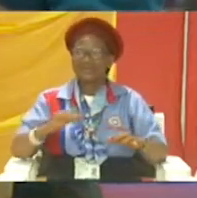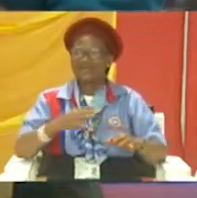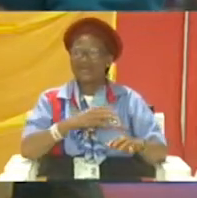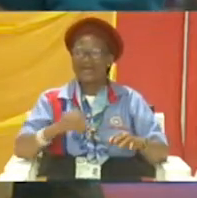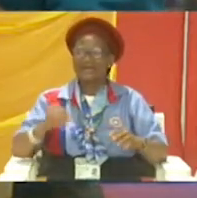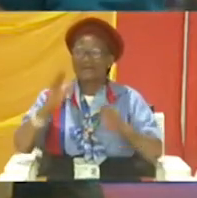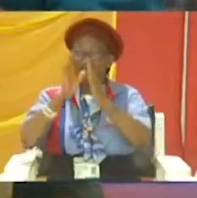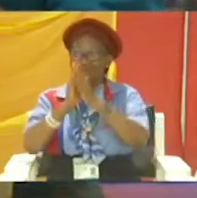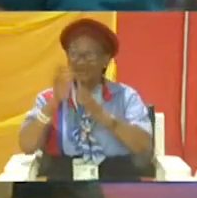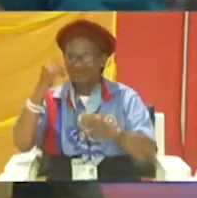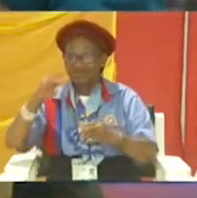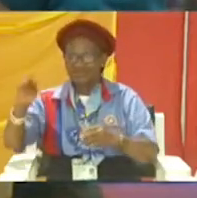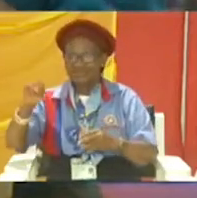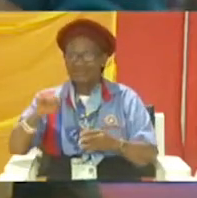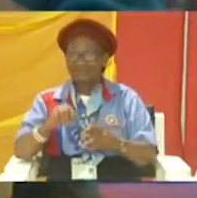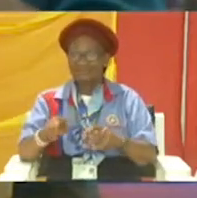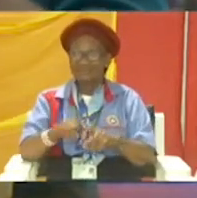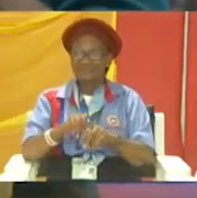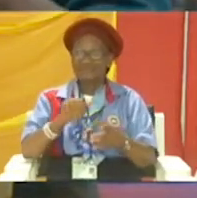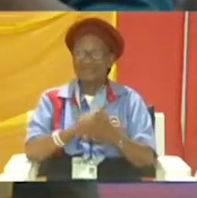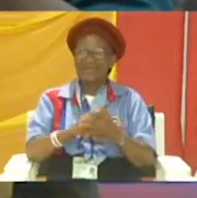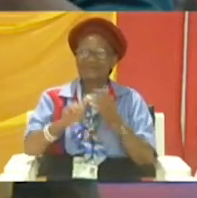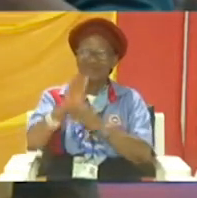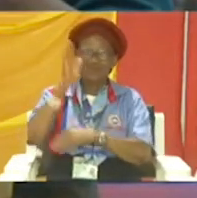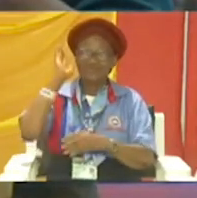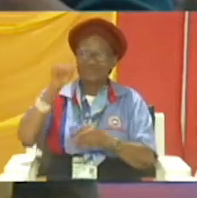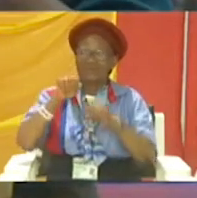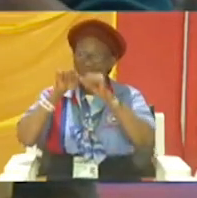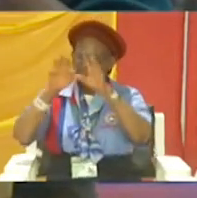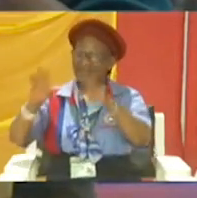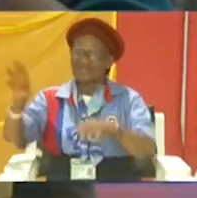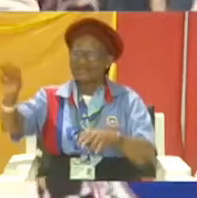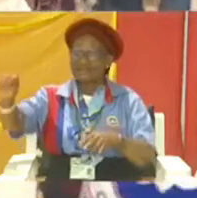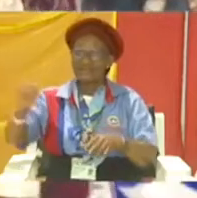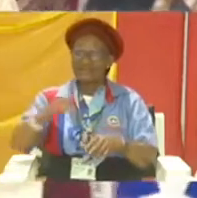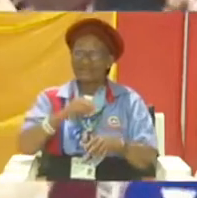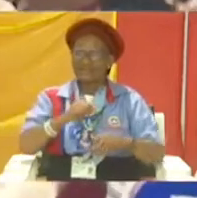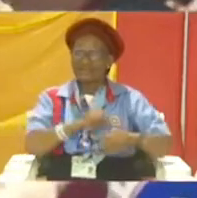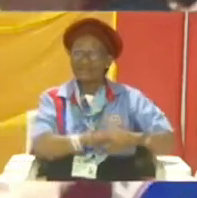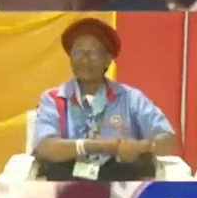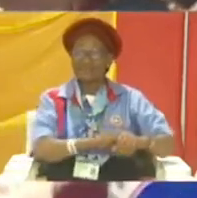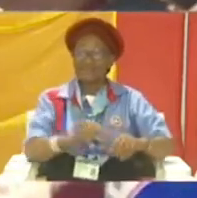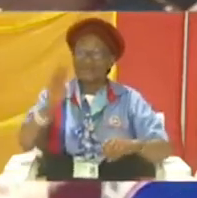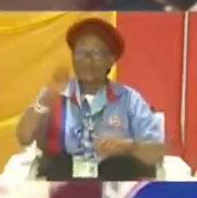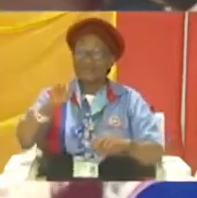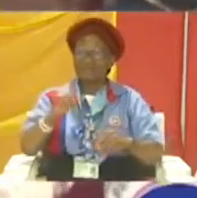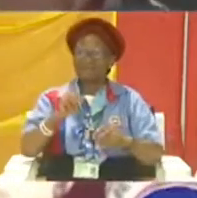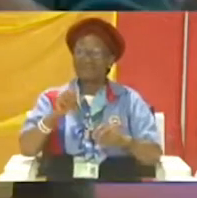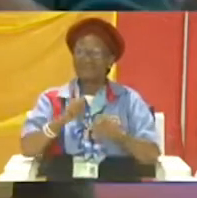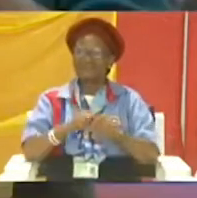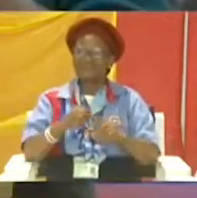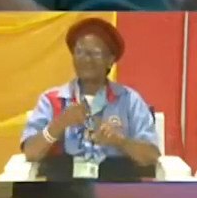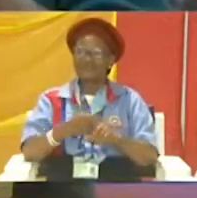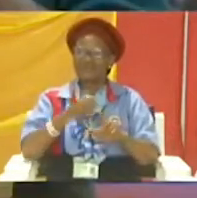Pray that God will bless them, that he will protect them from evil,